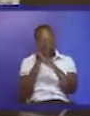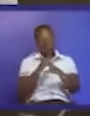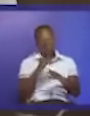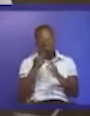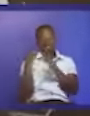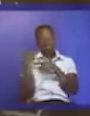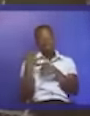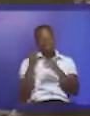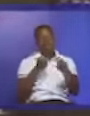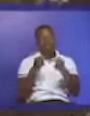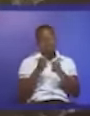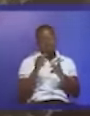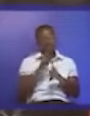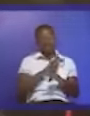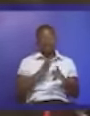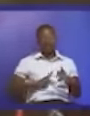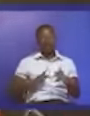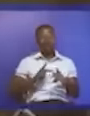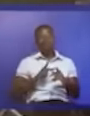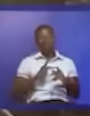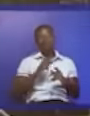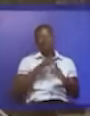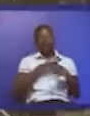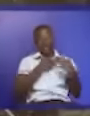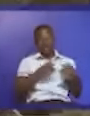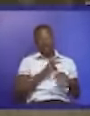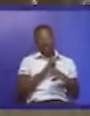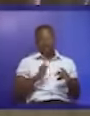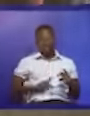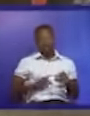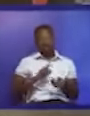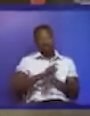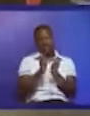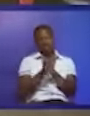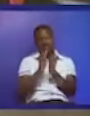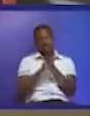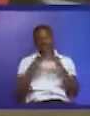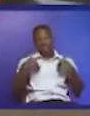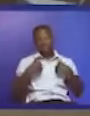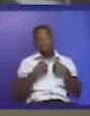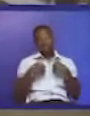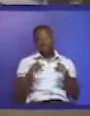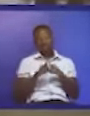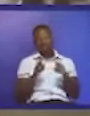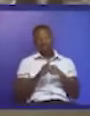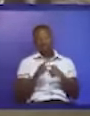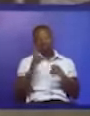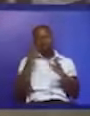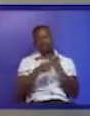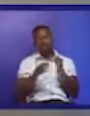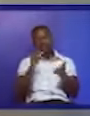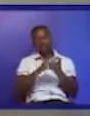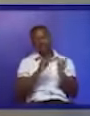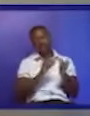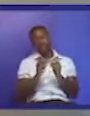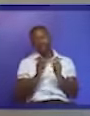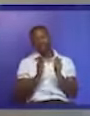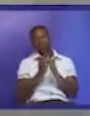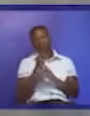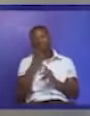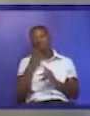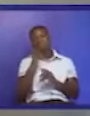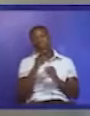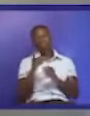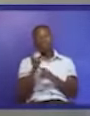of a king was turned to the heart of a beast. Imagine what else can be done, even by the decree of the